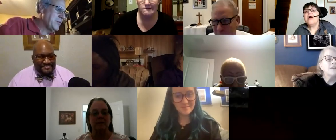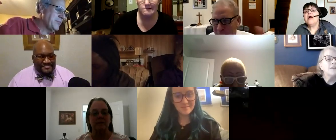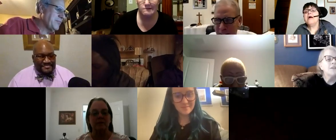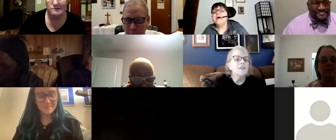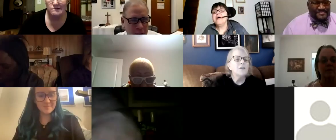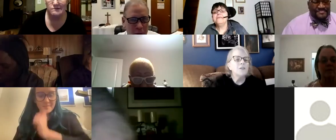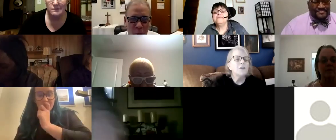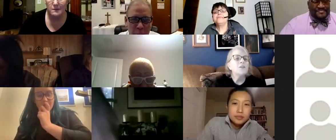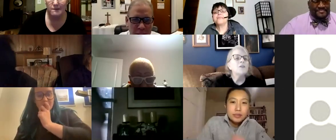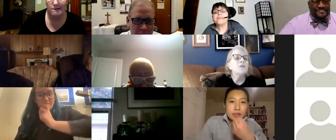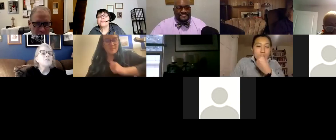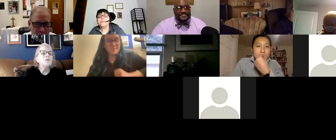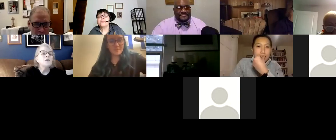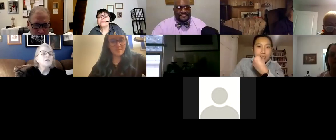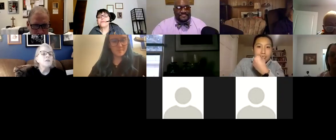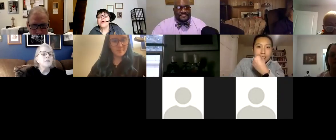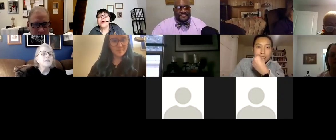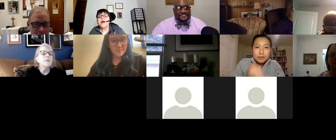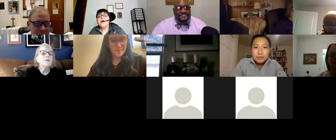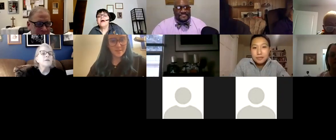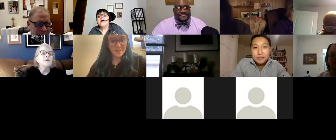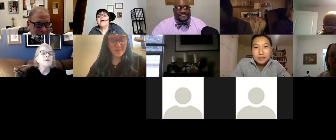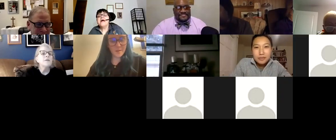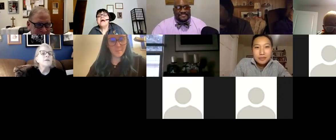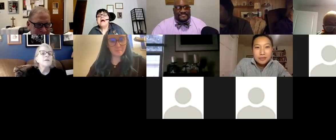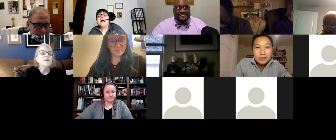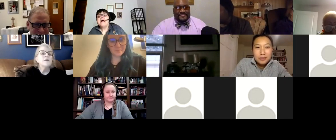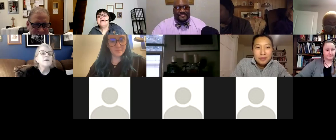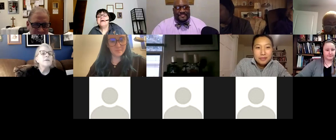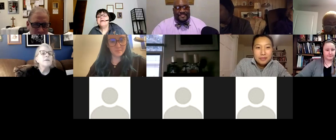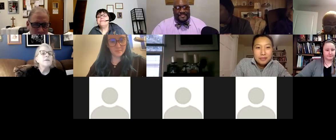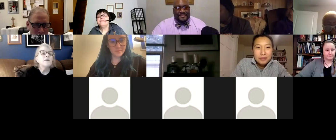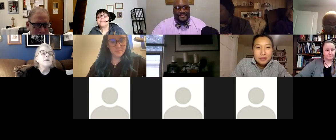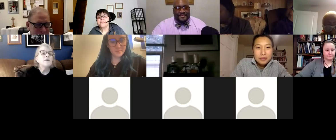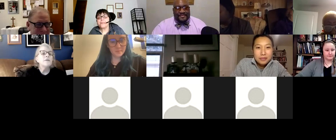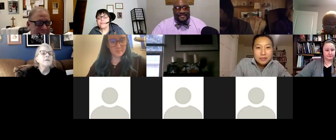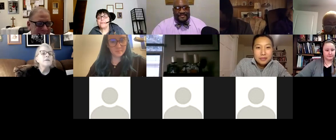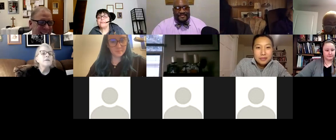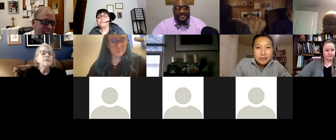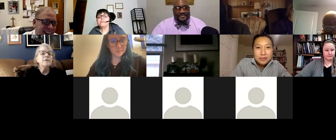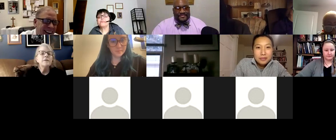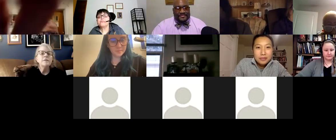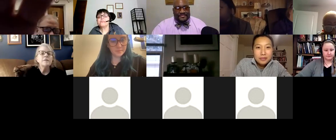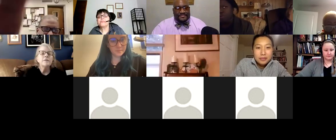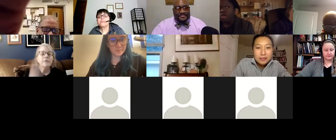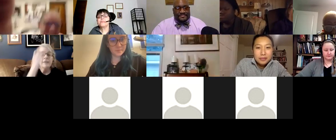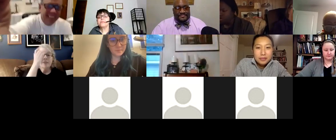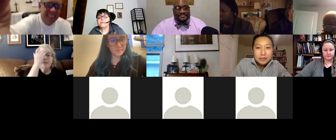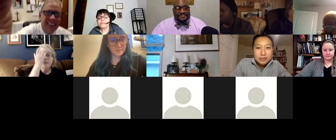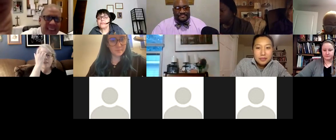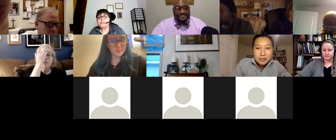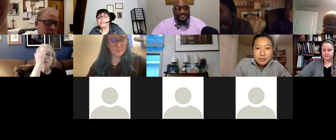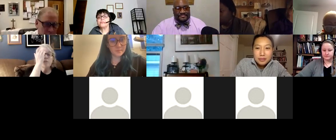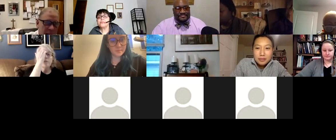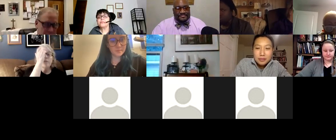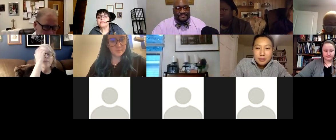You know, then there was a 1 minute of redemption. So. Well, does it give you time to wrap anything up that you might